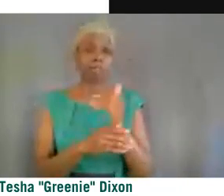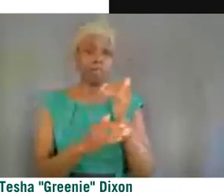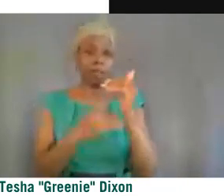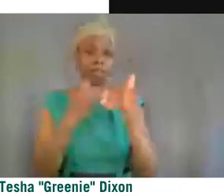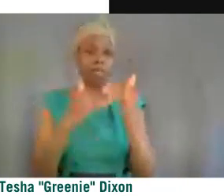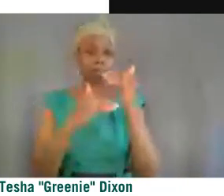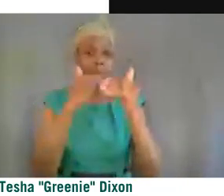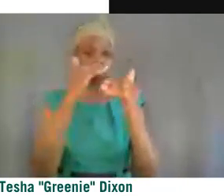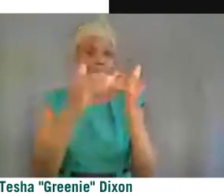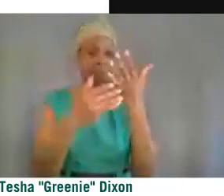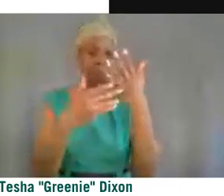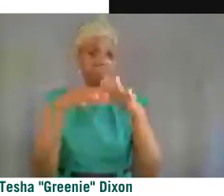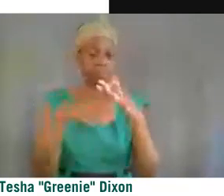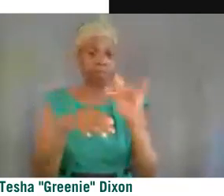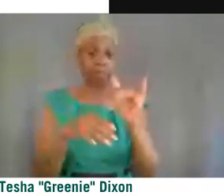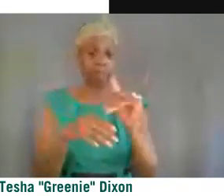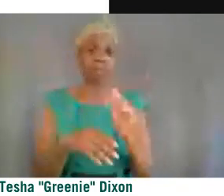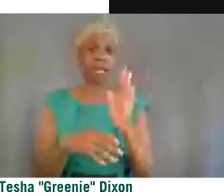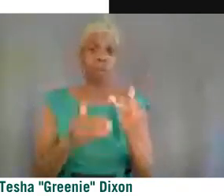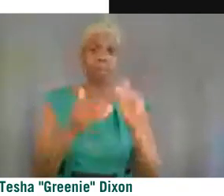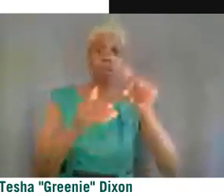be universal.